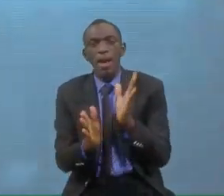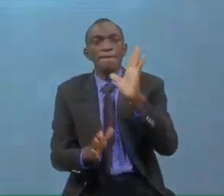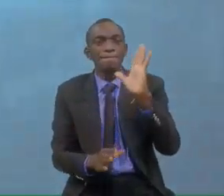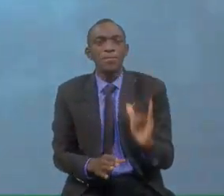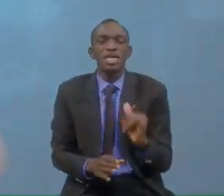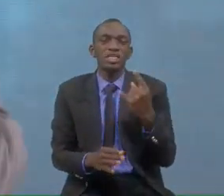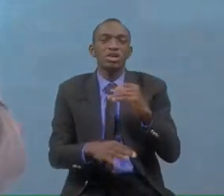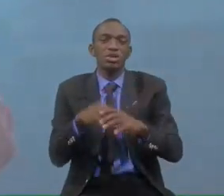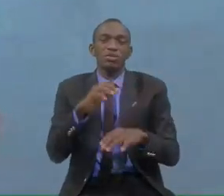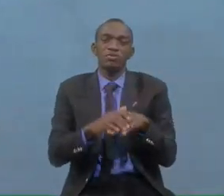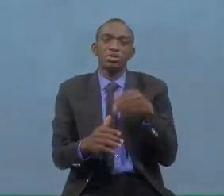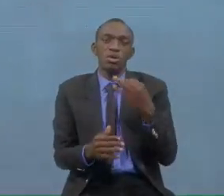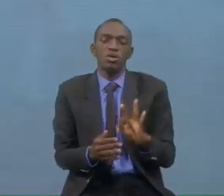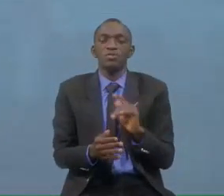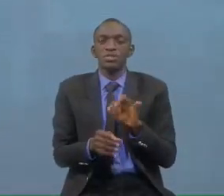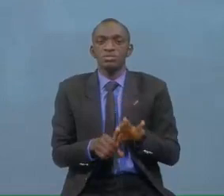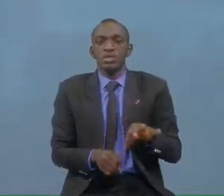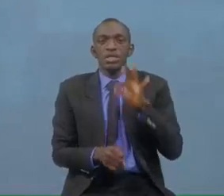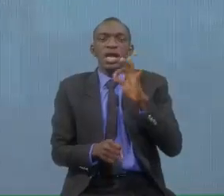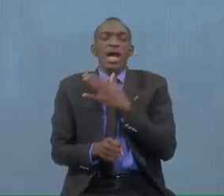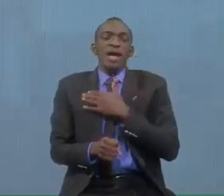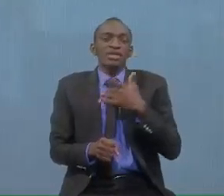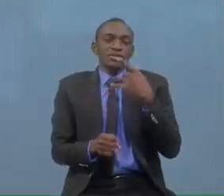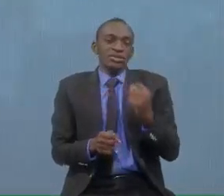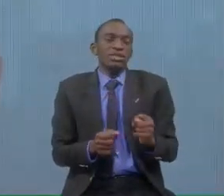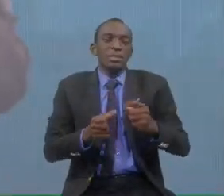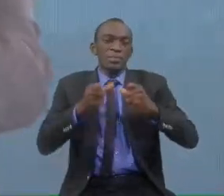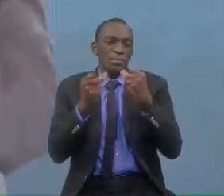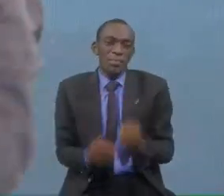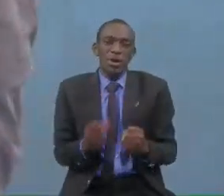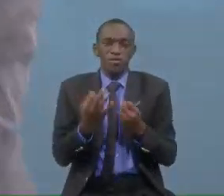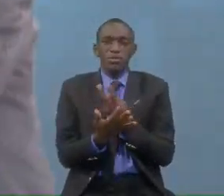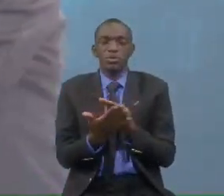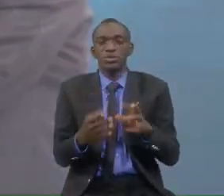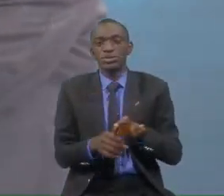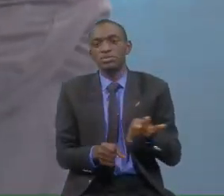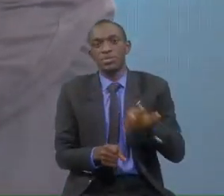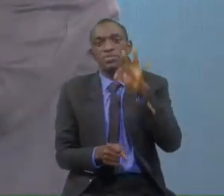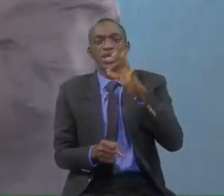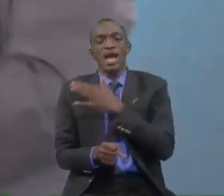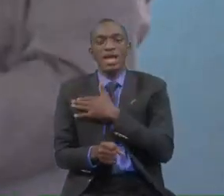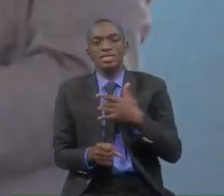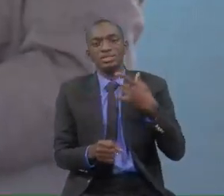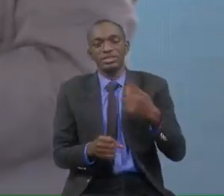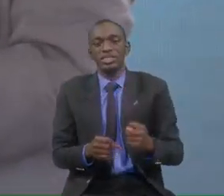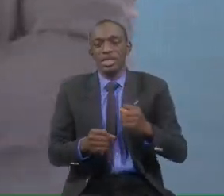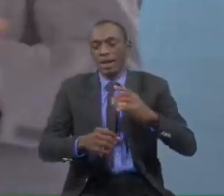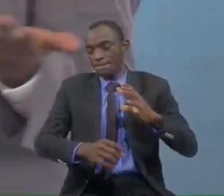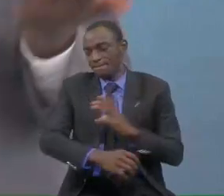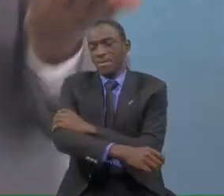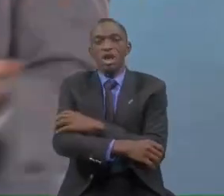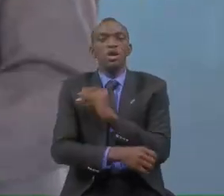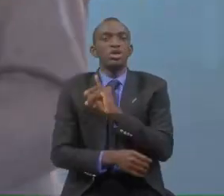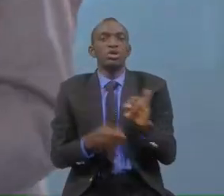the Spirit and the dynamite of the Holy Ghost and the empowering of the Holy Ghost,